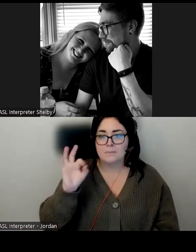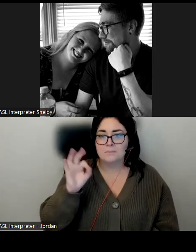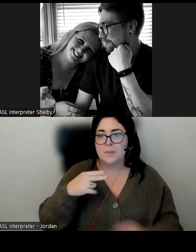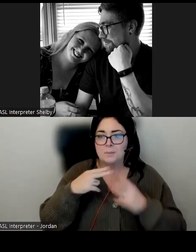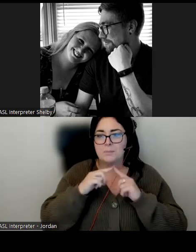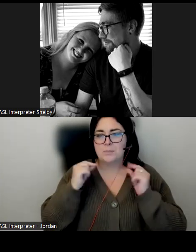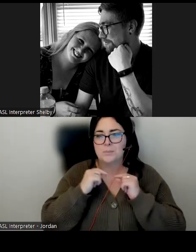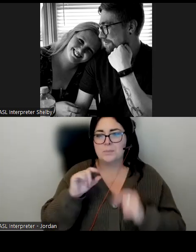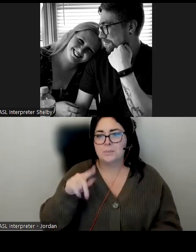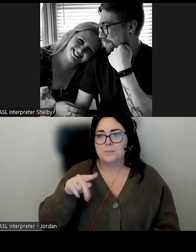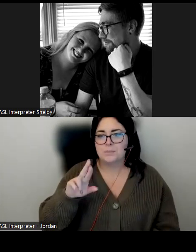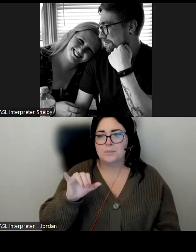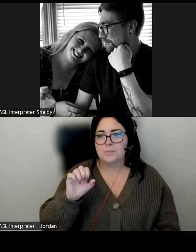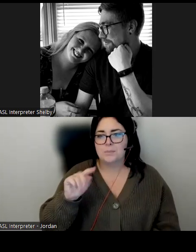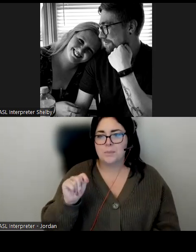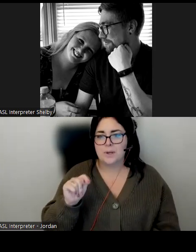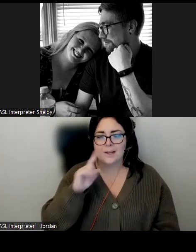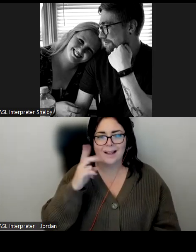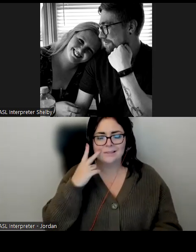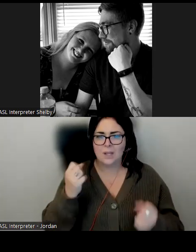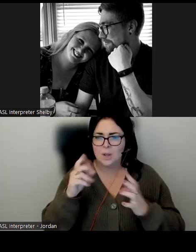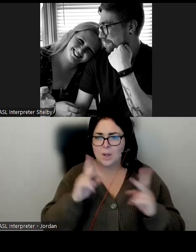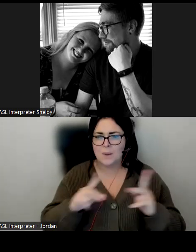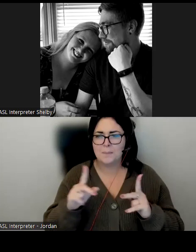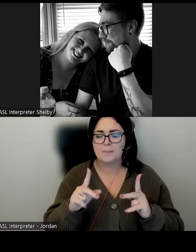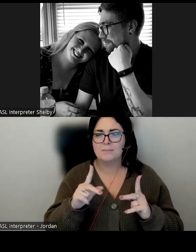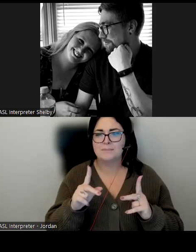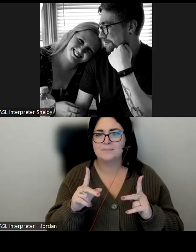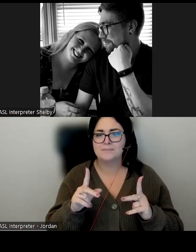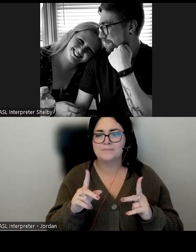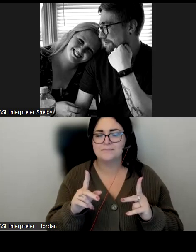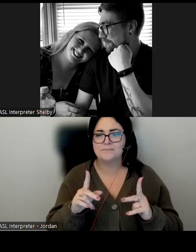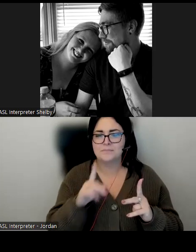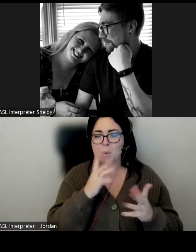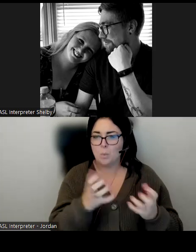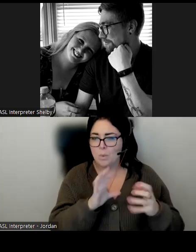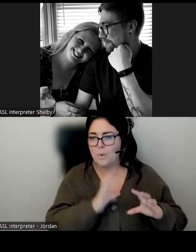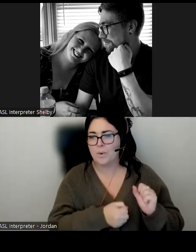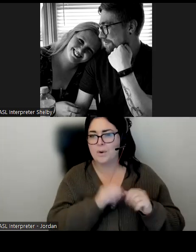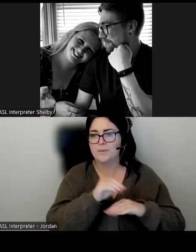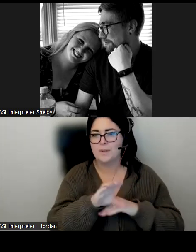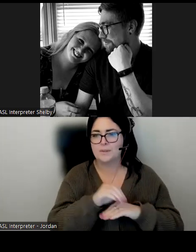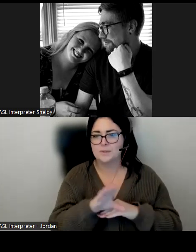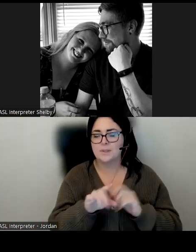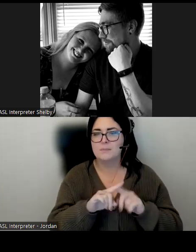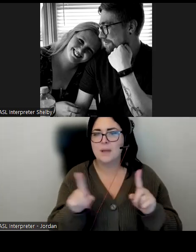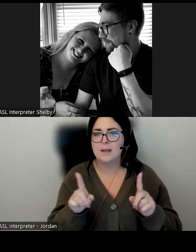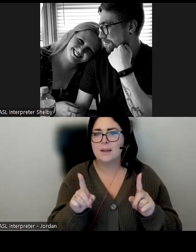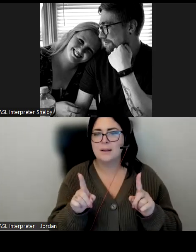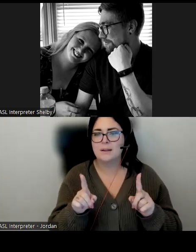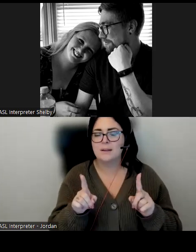any information, because I come across a lot of people who's seeking grief counseling, but it's